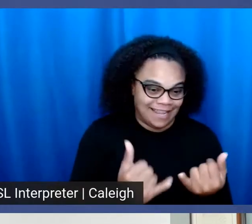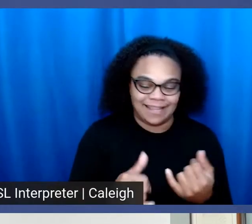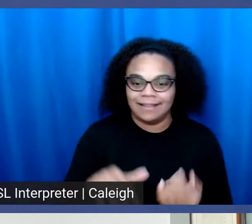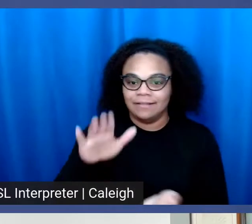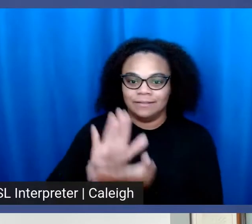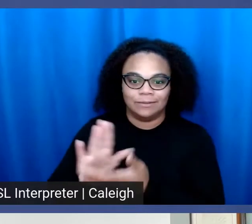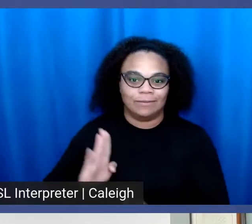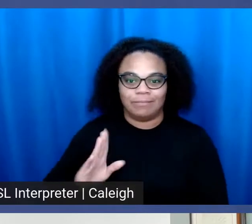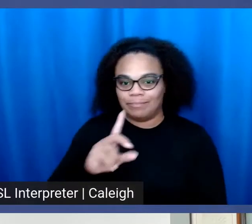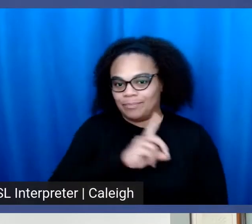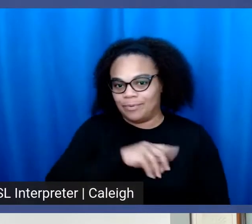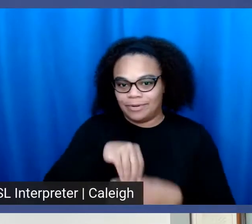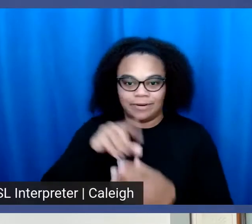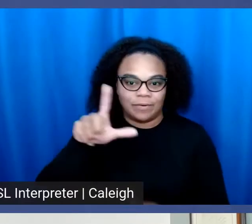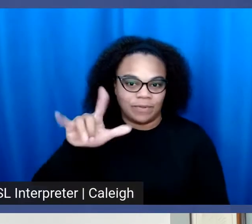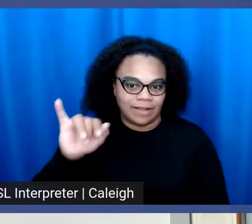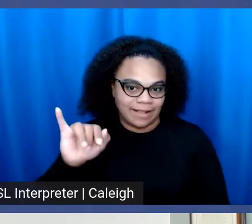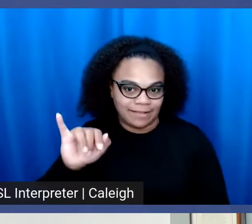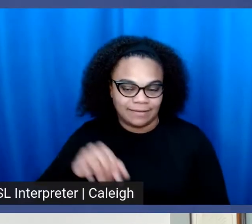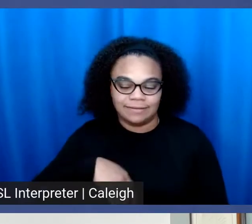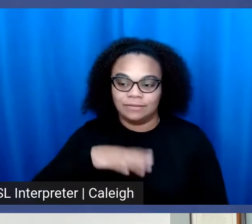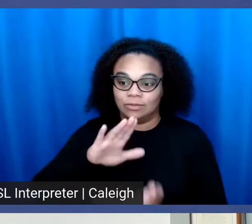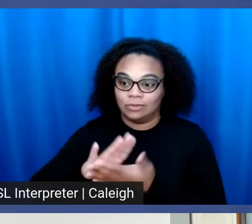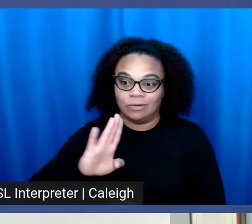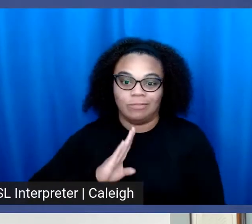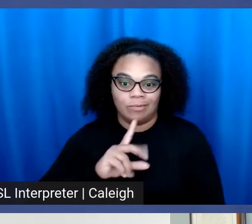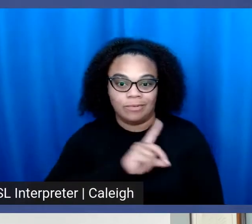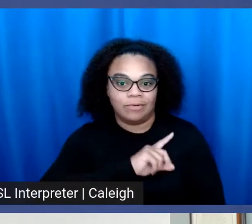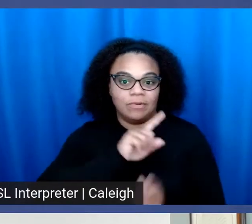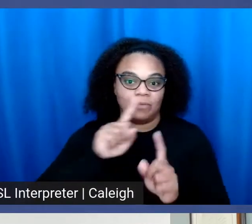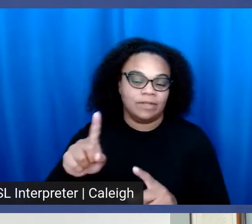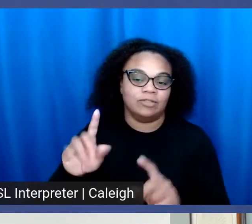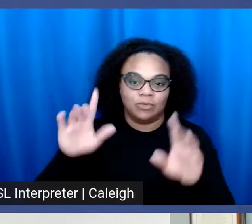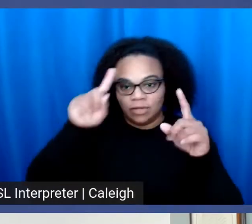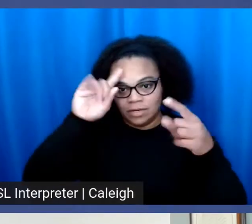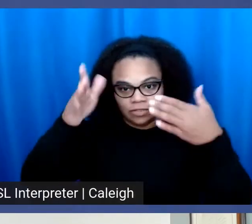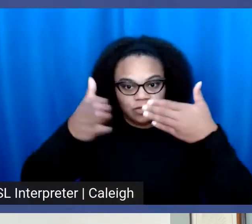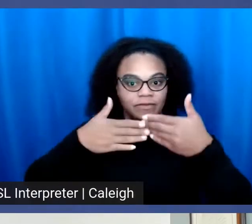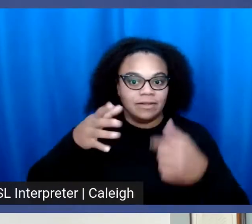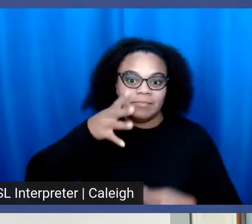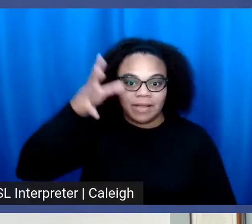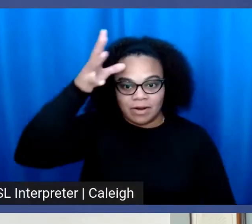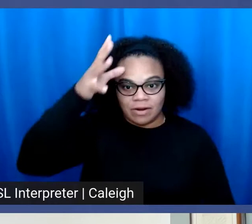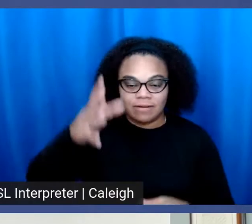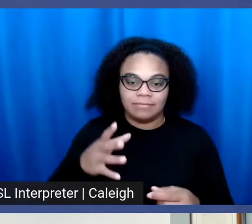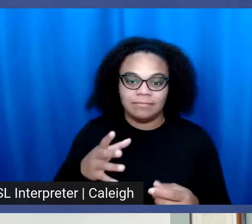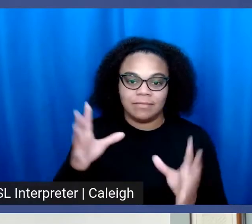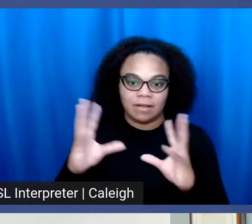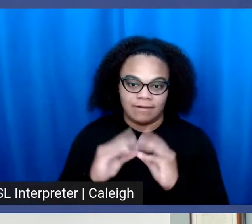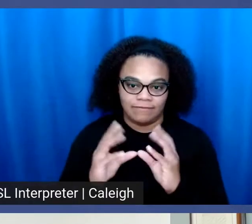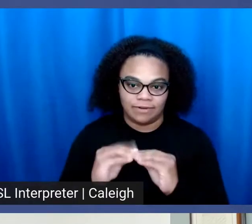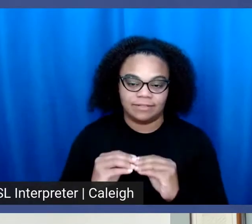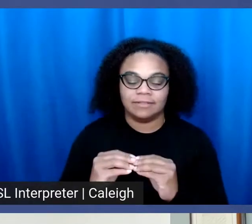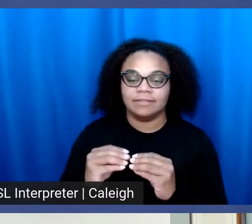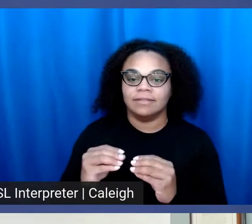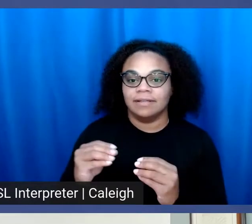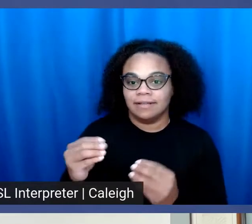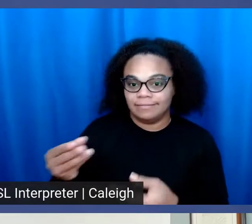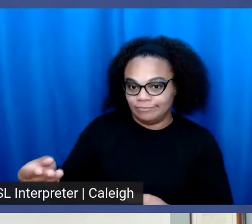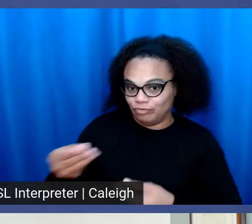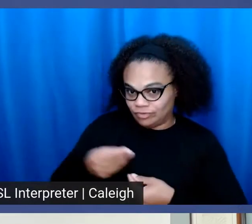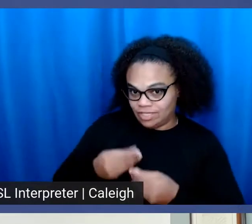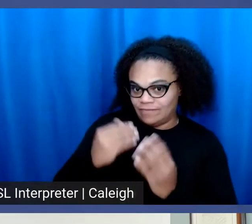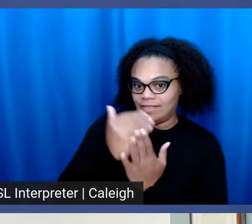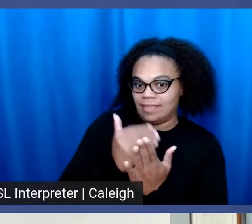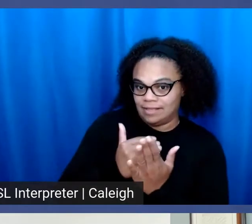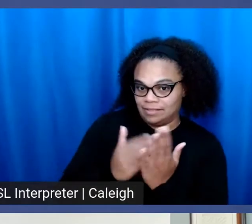board members had attended a conservative parents conference and had been handed a list of books to check when they returned back to their district, to